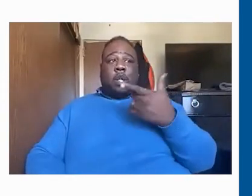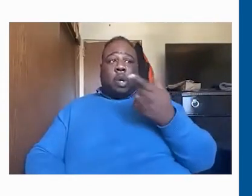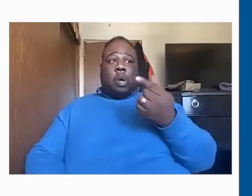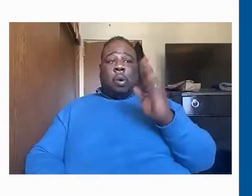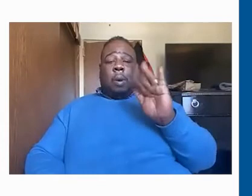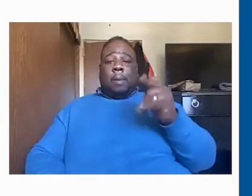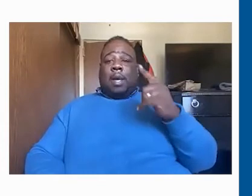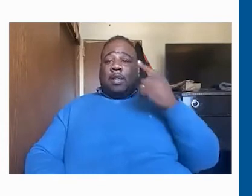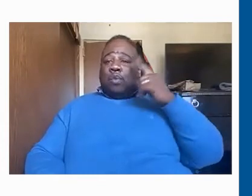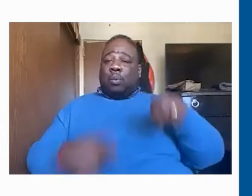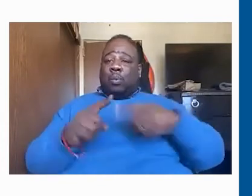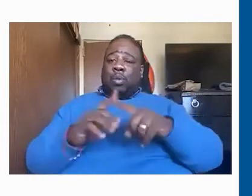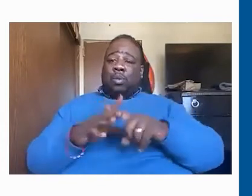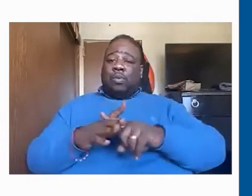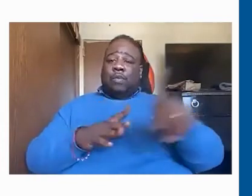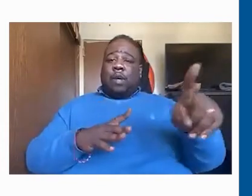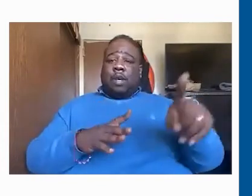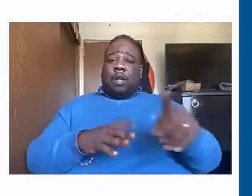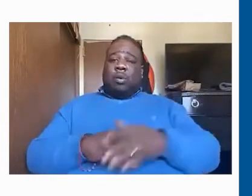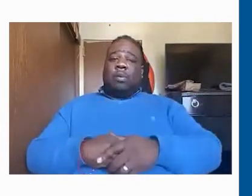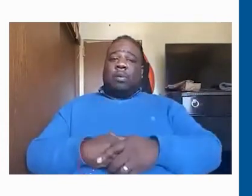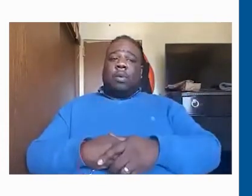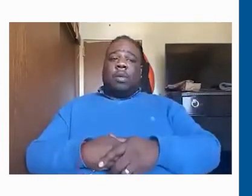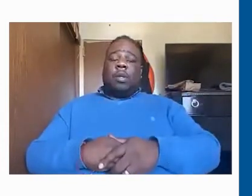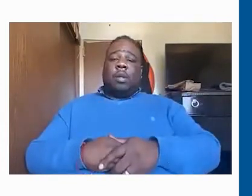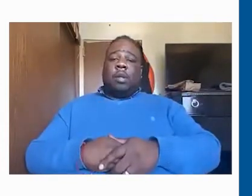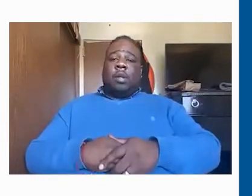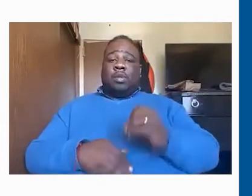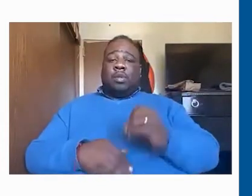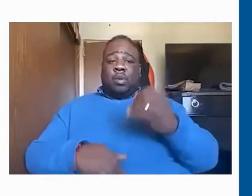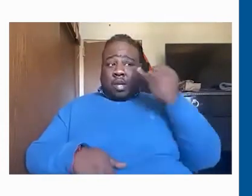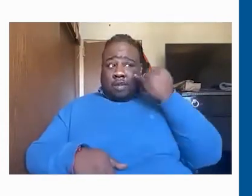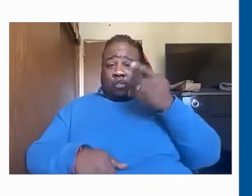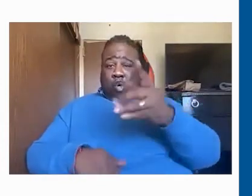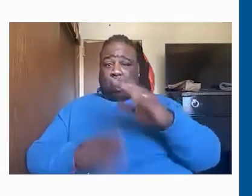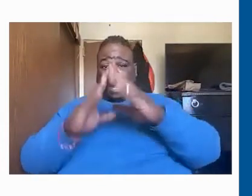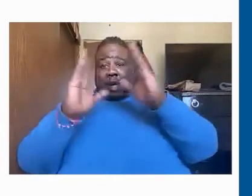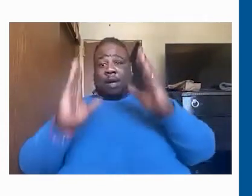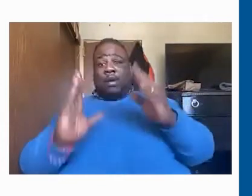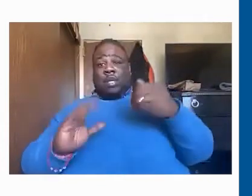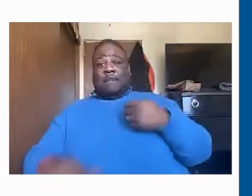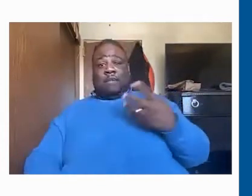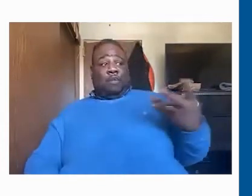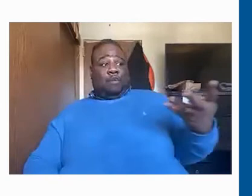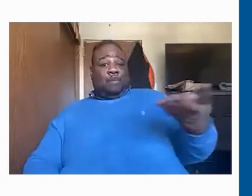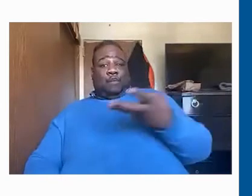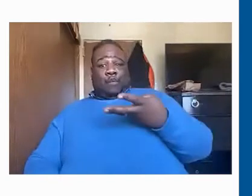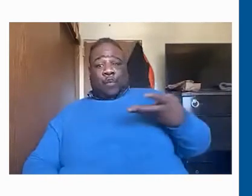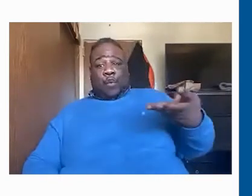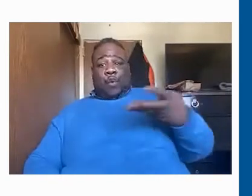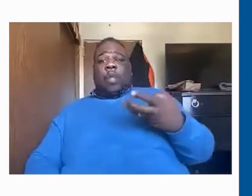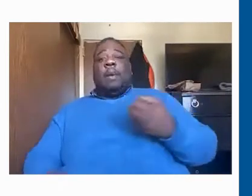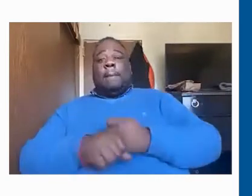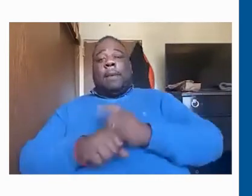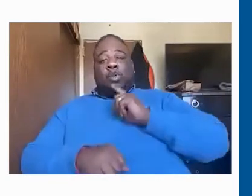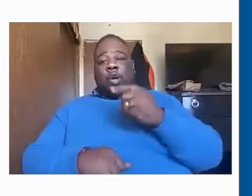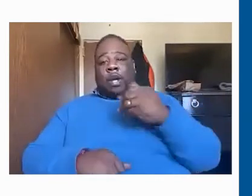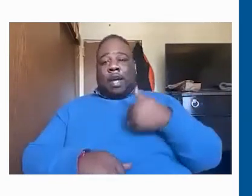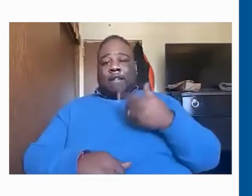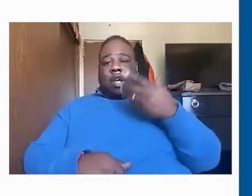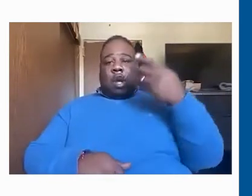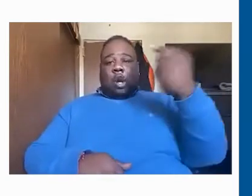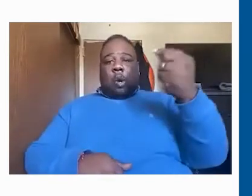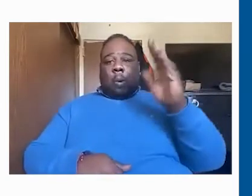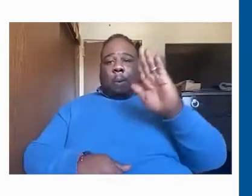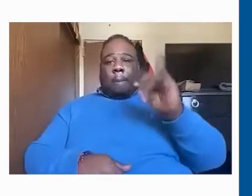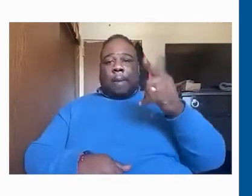If it's a household of 4 individuals, all 4 individuals are going to have a go bag. And also pets and service animals because they are a part of the family.